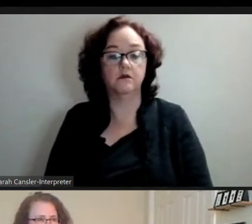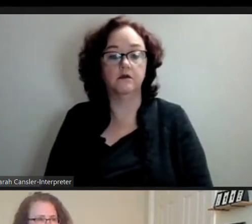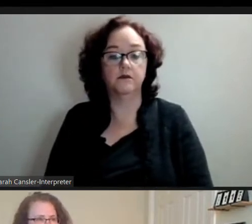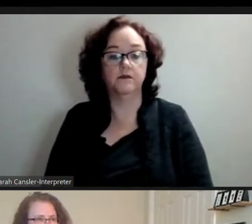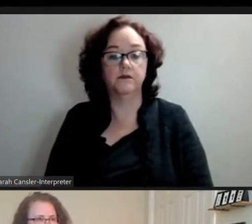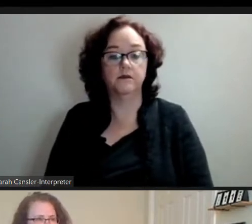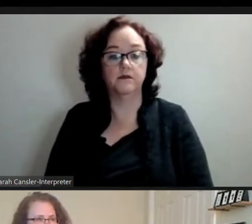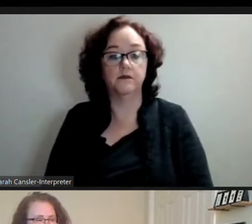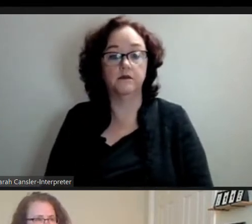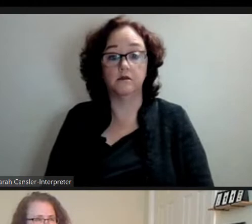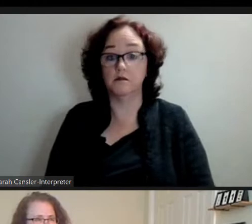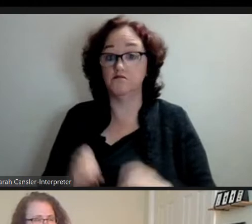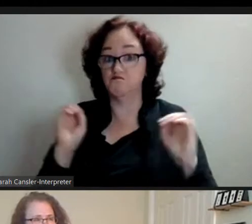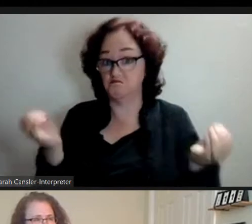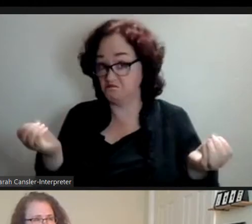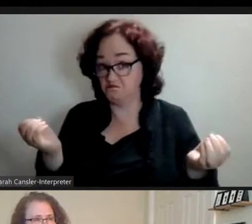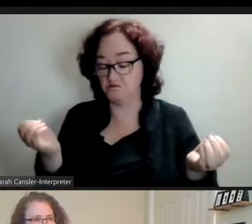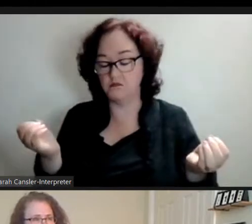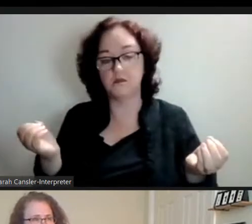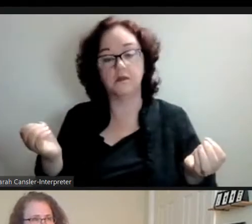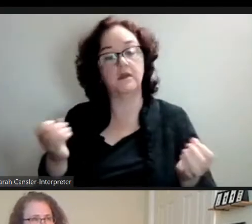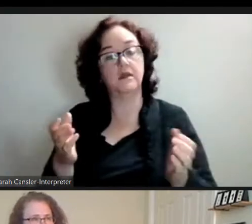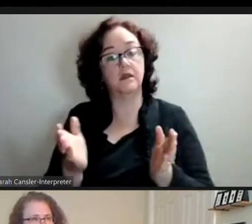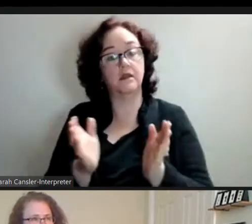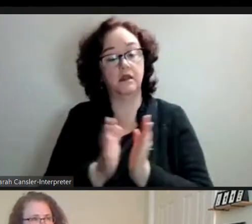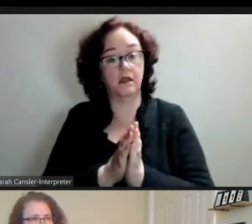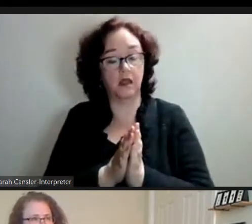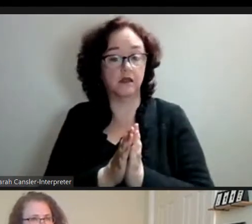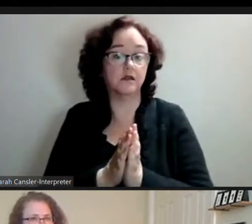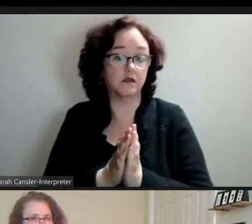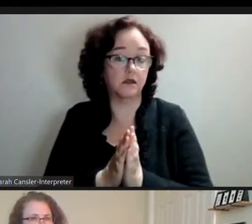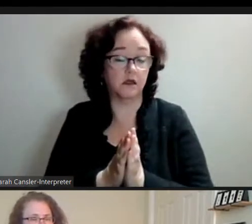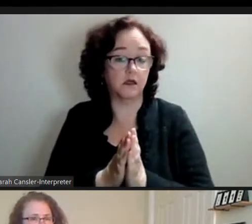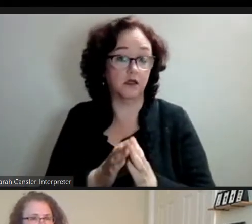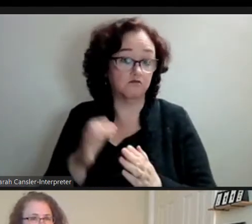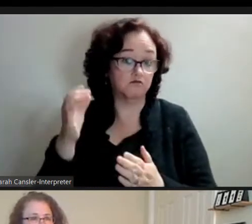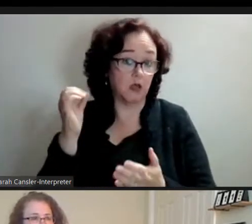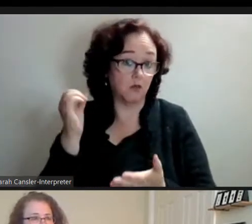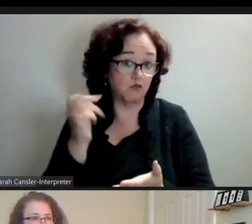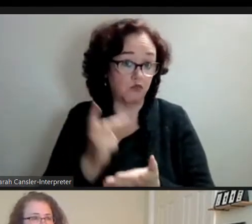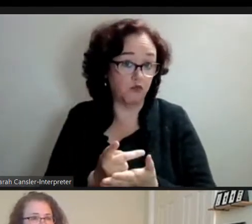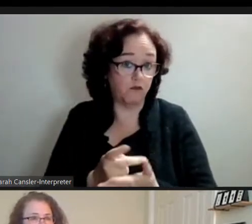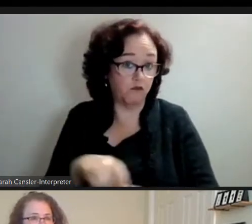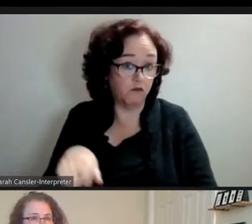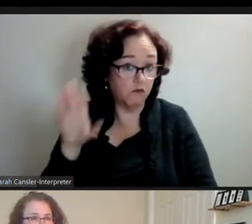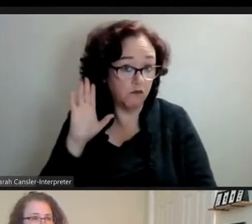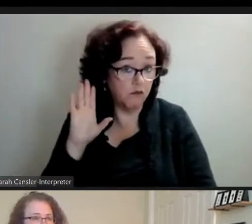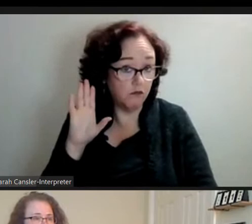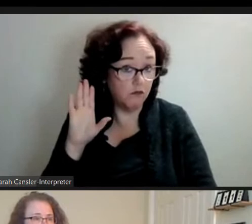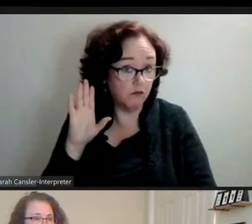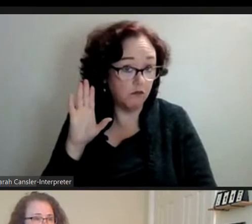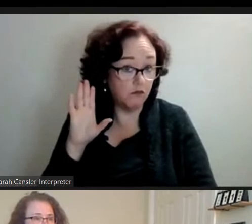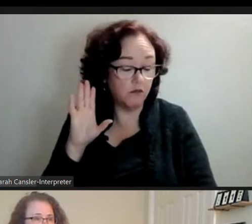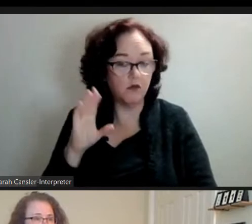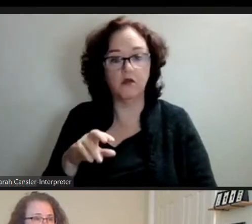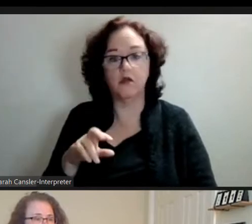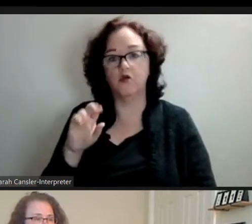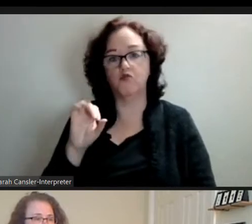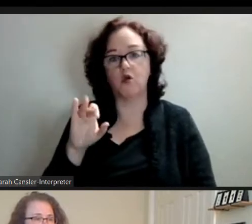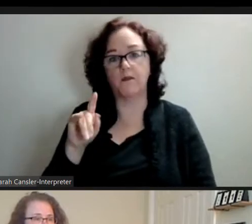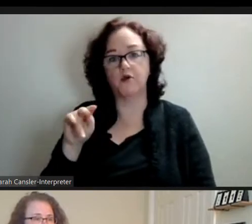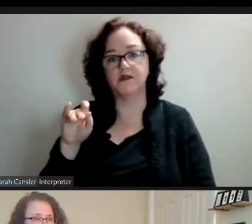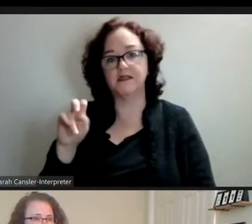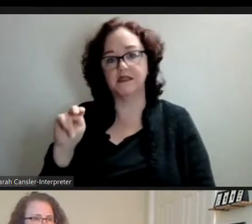If not, I ask for a motion to approve the October 11, 2021 meeting minutes. Robertson, so move.